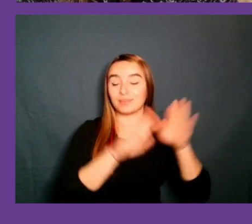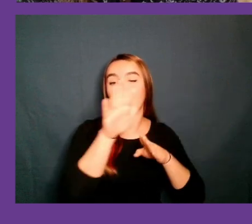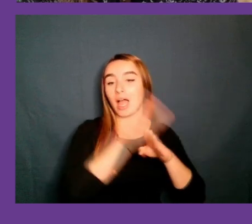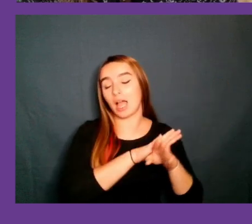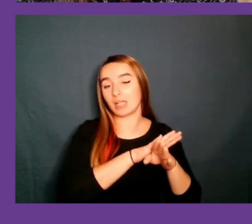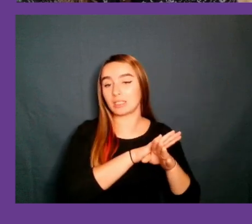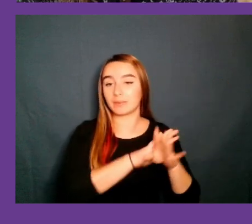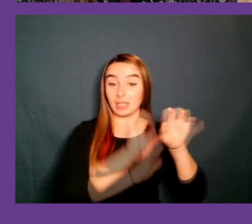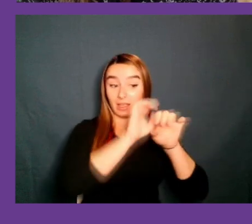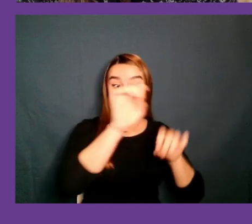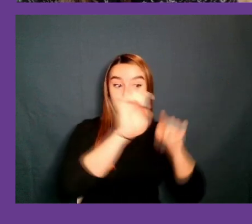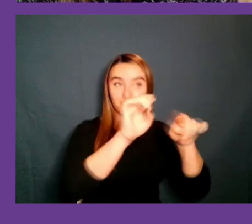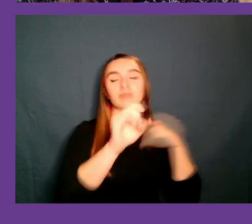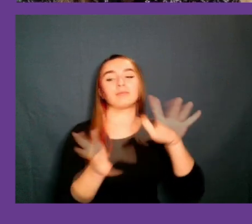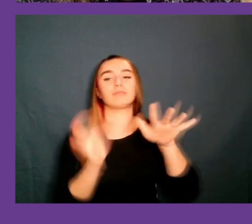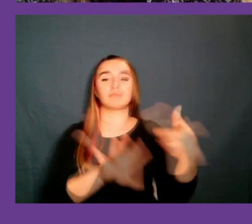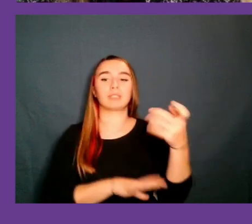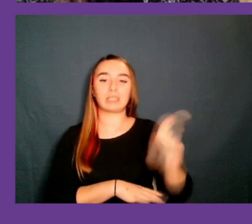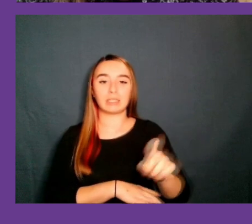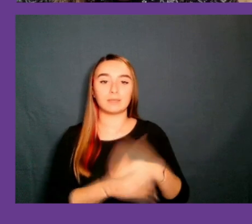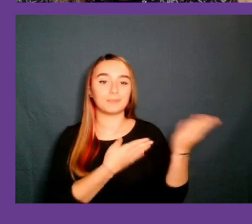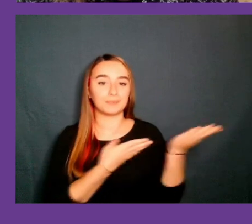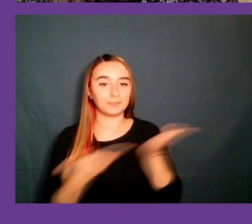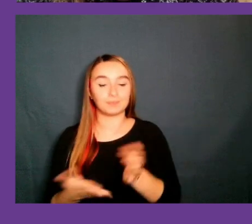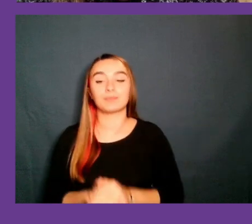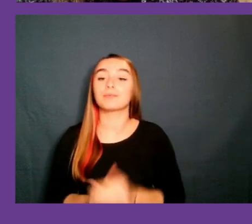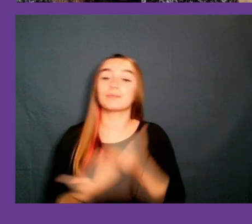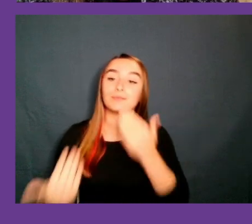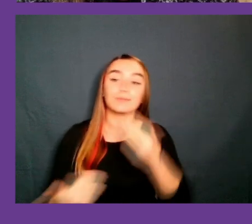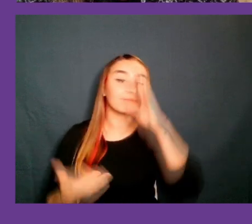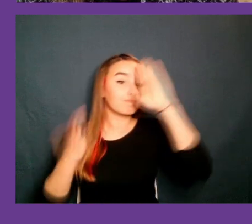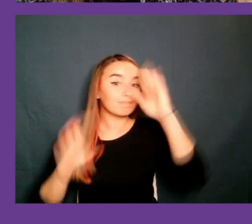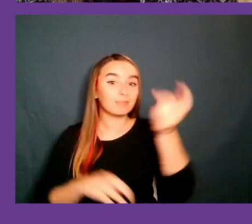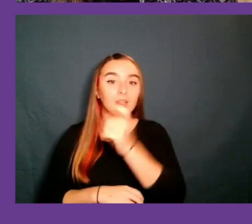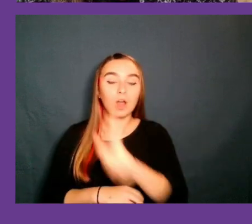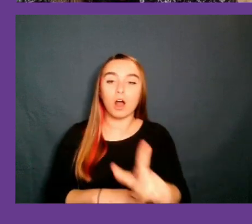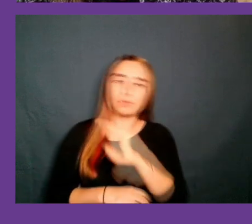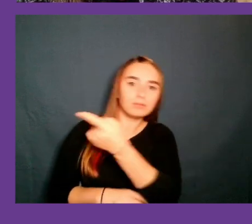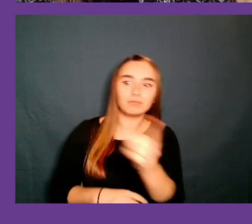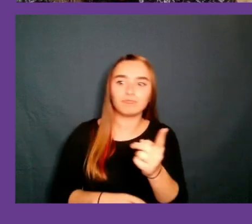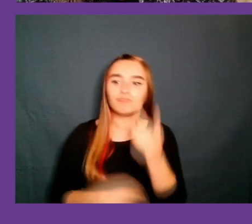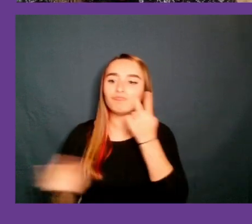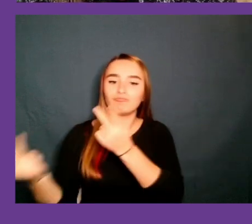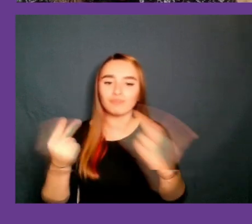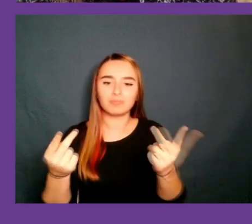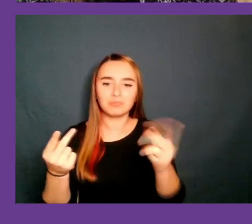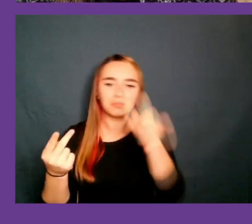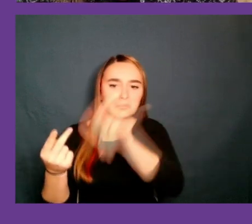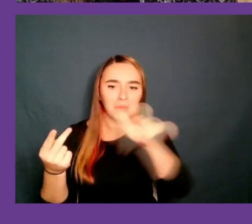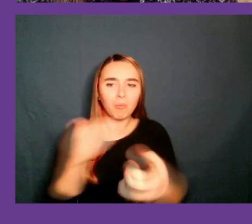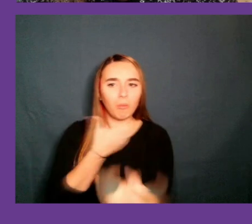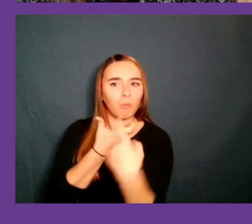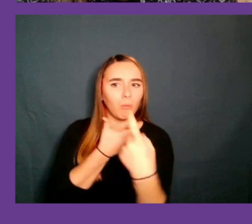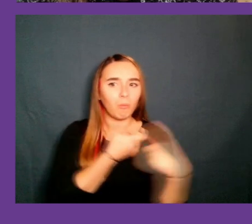have the floor. Thank you. So, hi everyone. Good to see so many people interested in standardization. That always